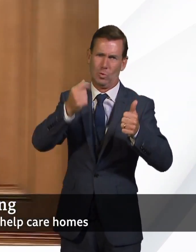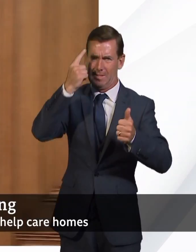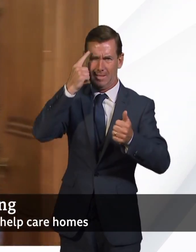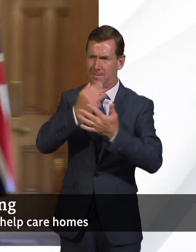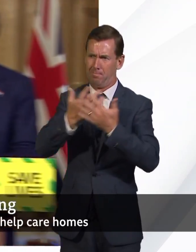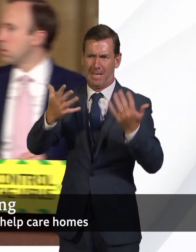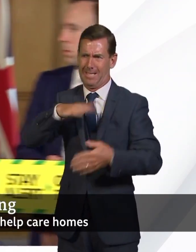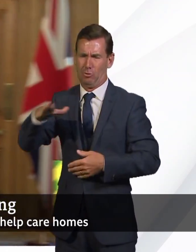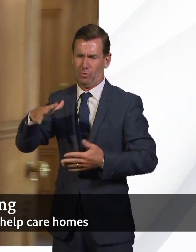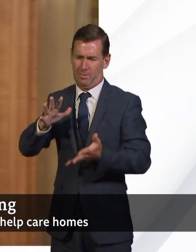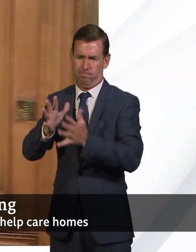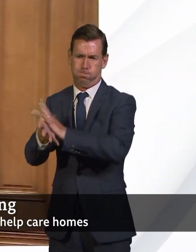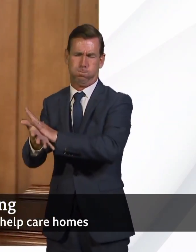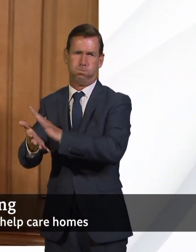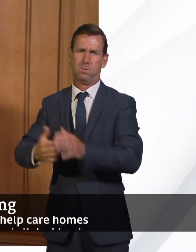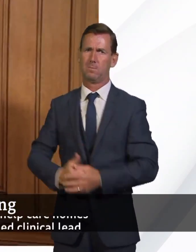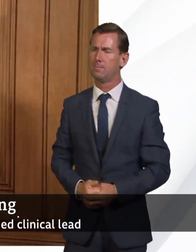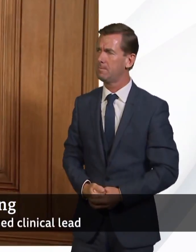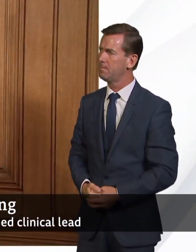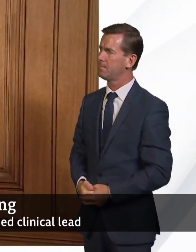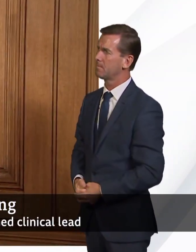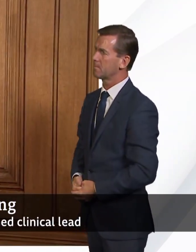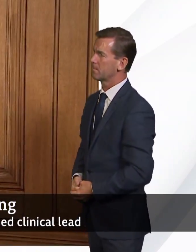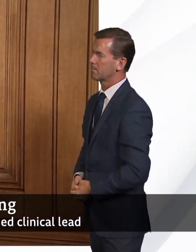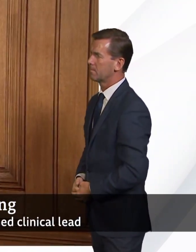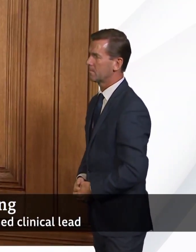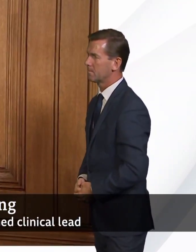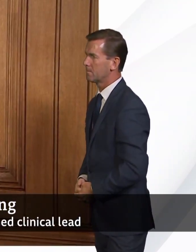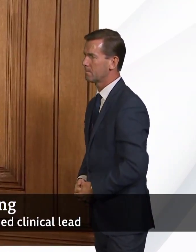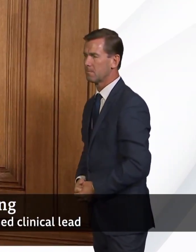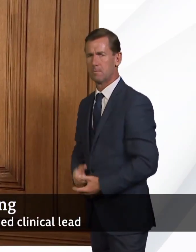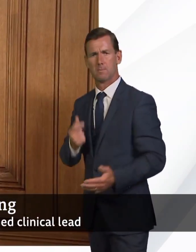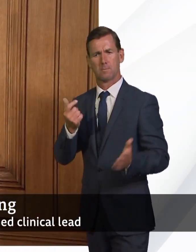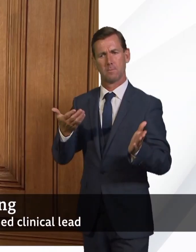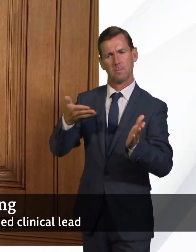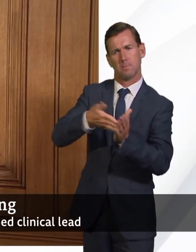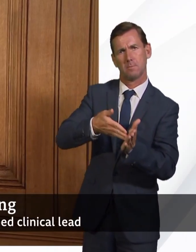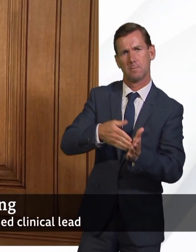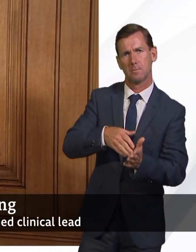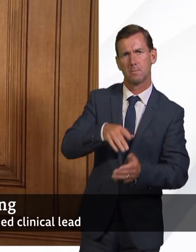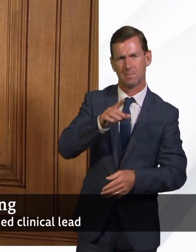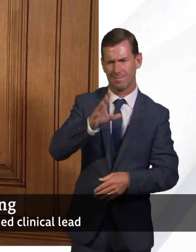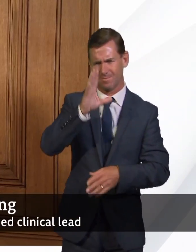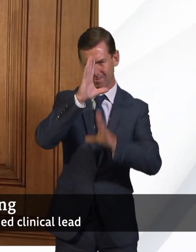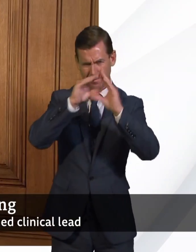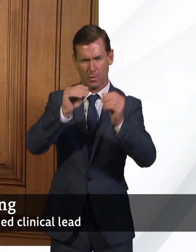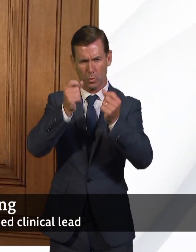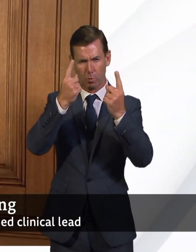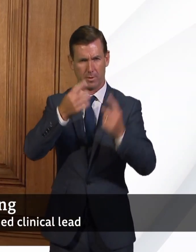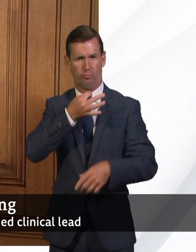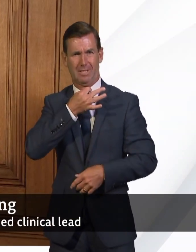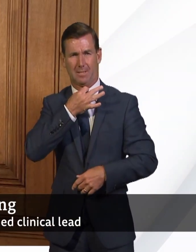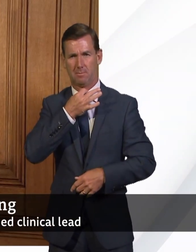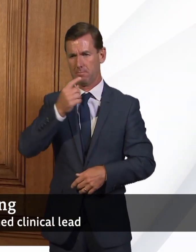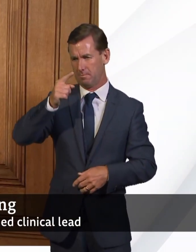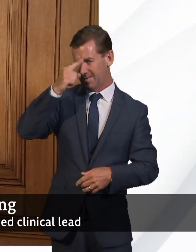to that? So I think just sort of trying to put the risk in perspective, if currently we have, say, 2 or 3